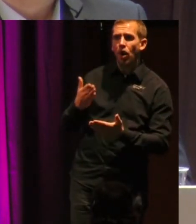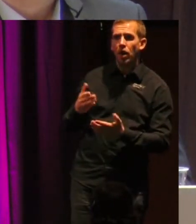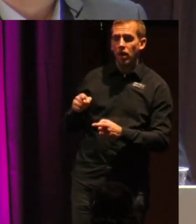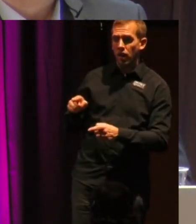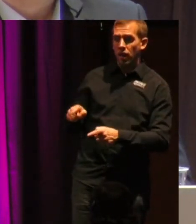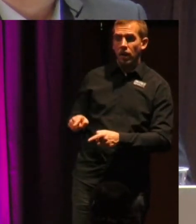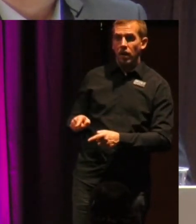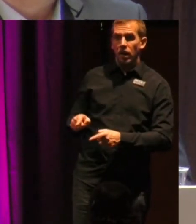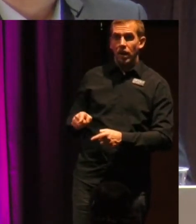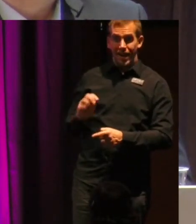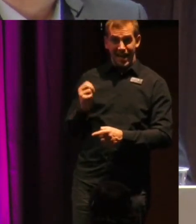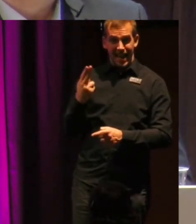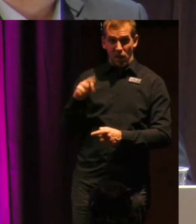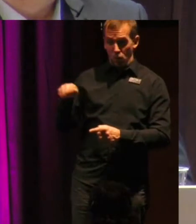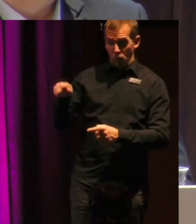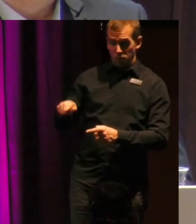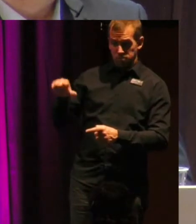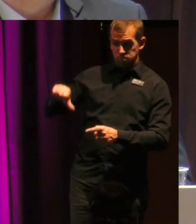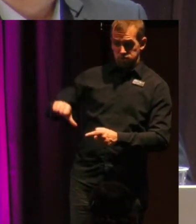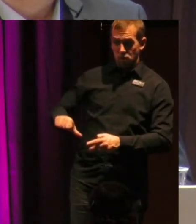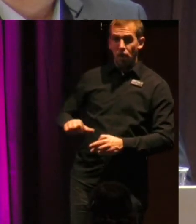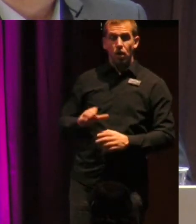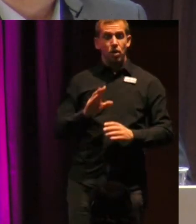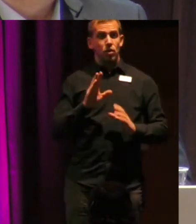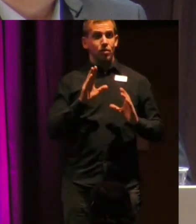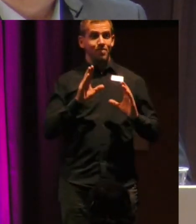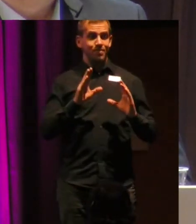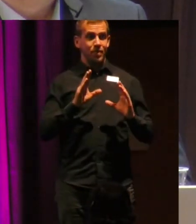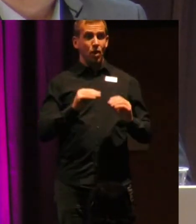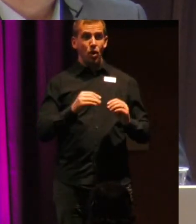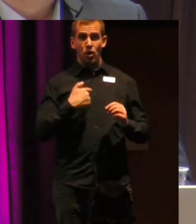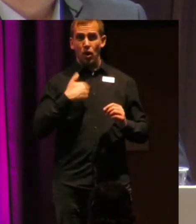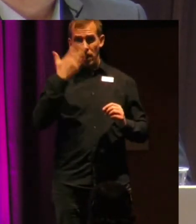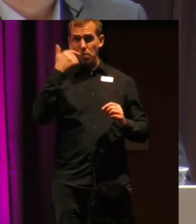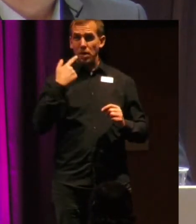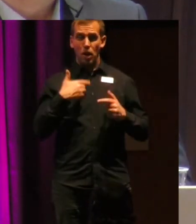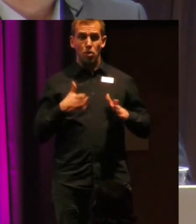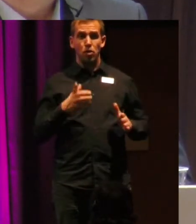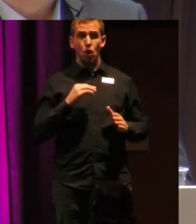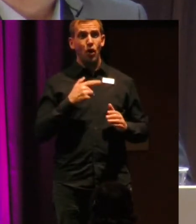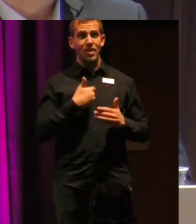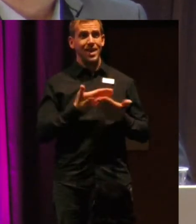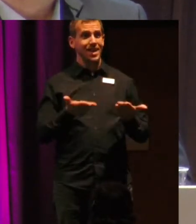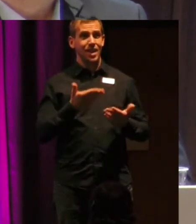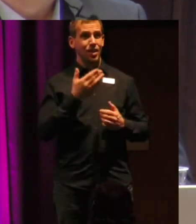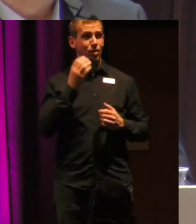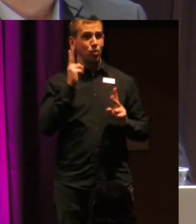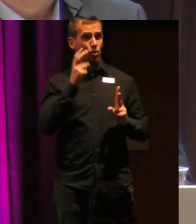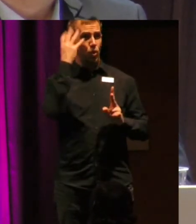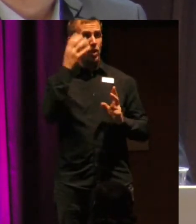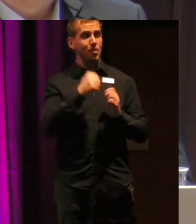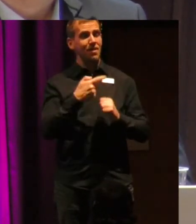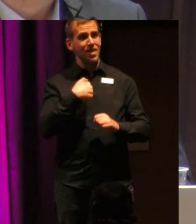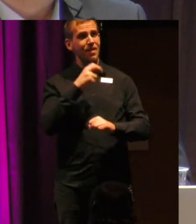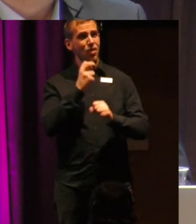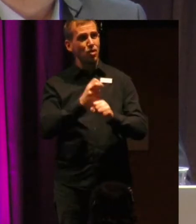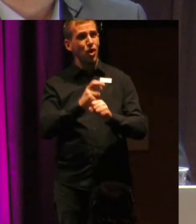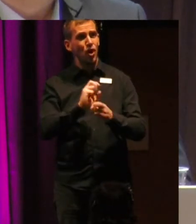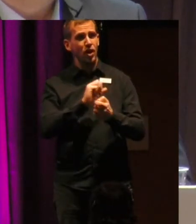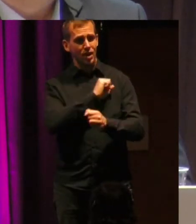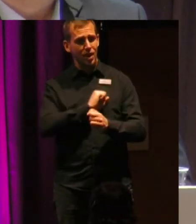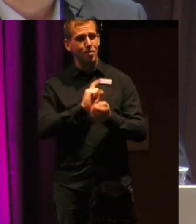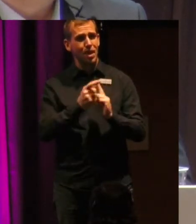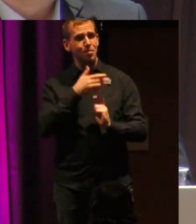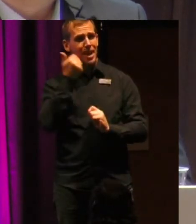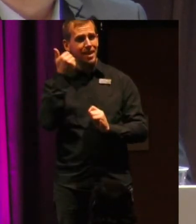that. I can just say, yes, we are not good, but at least we are trying to get better. We